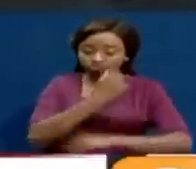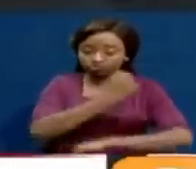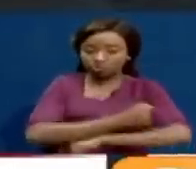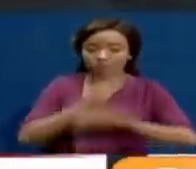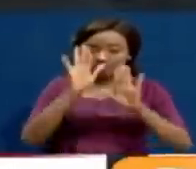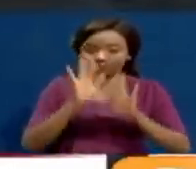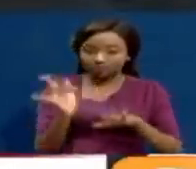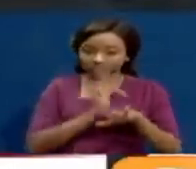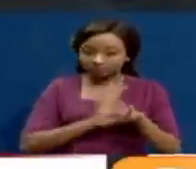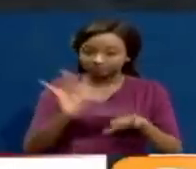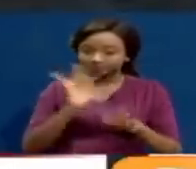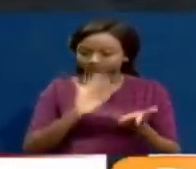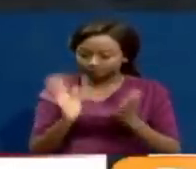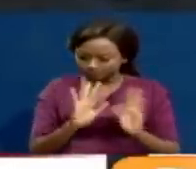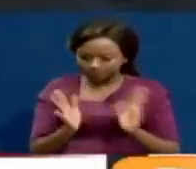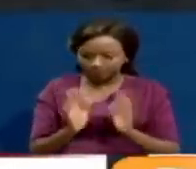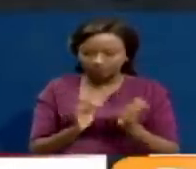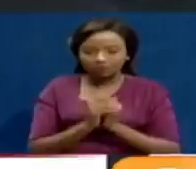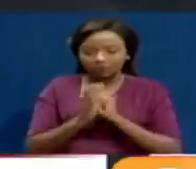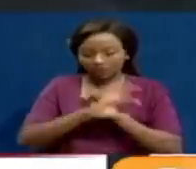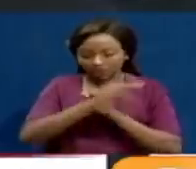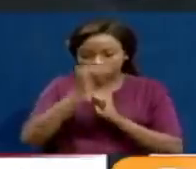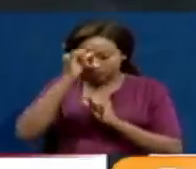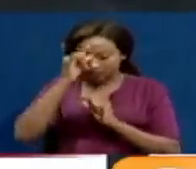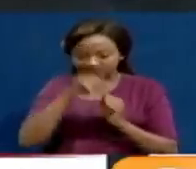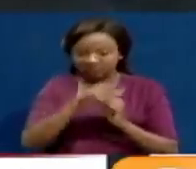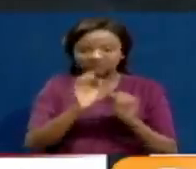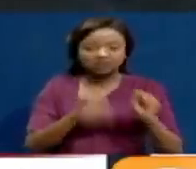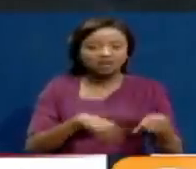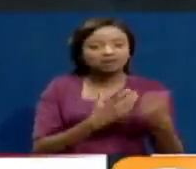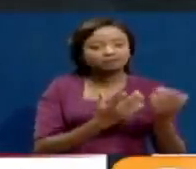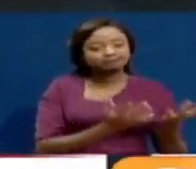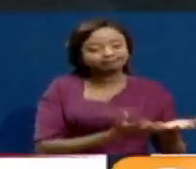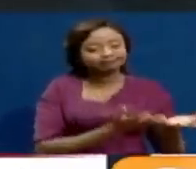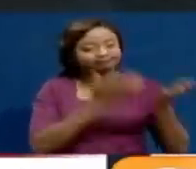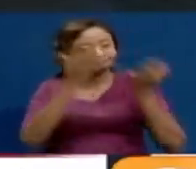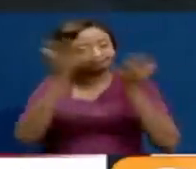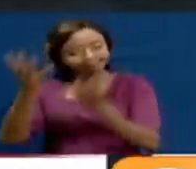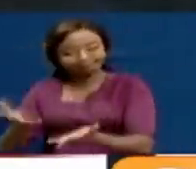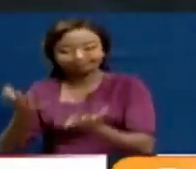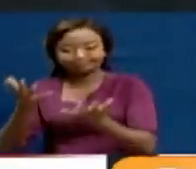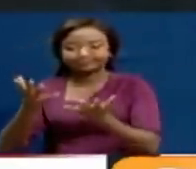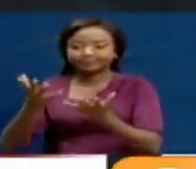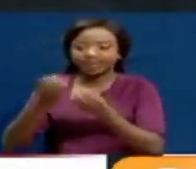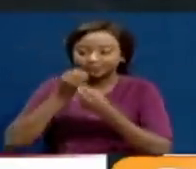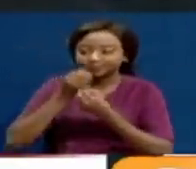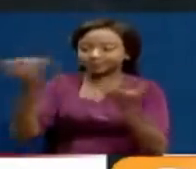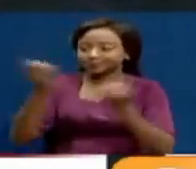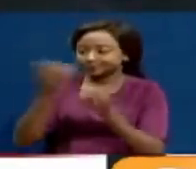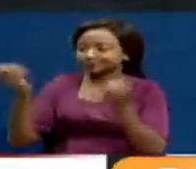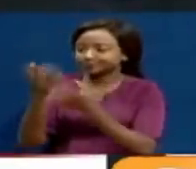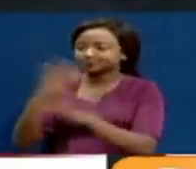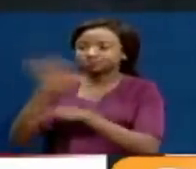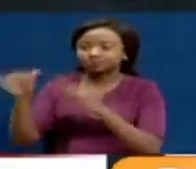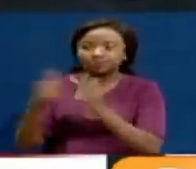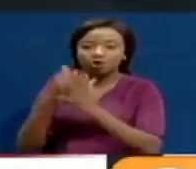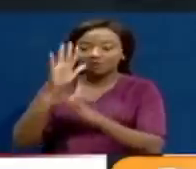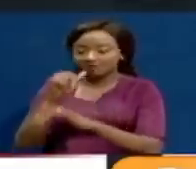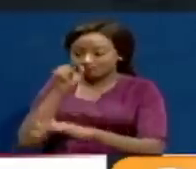sensitization via the different county government, needs to be taken up immediately so that